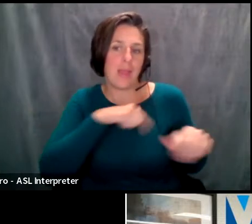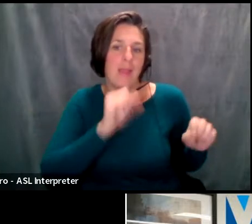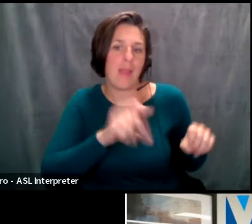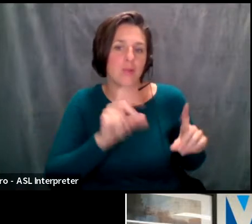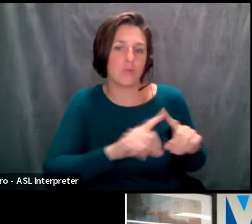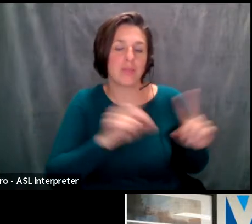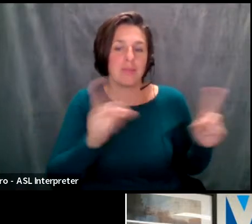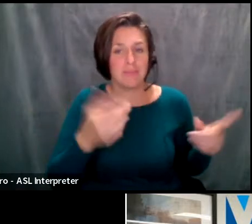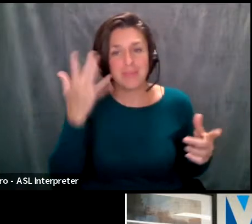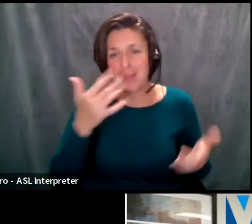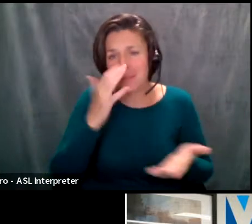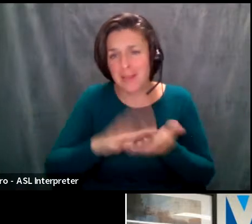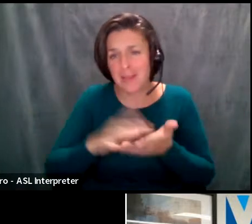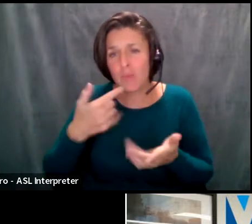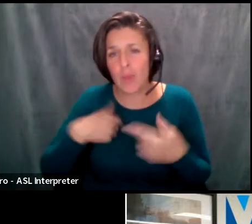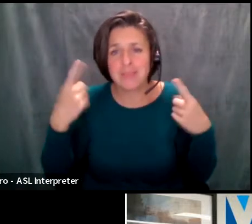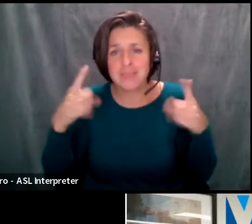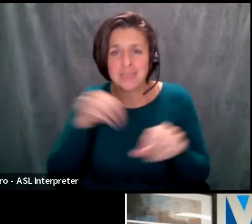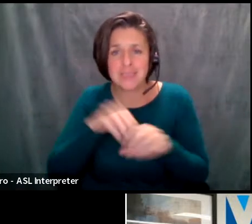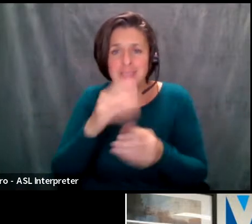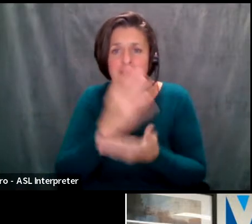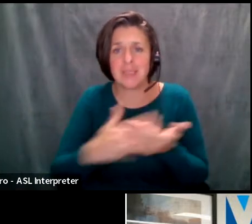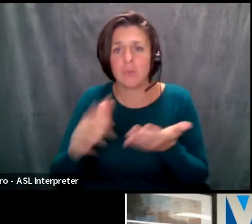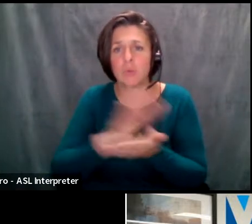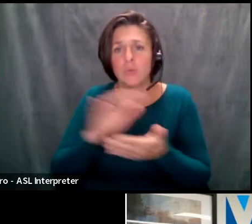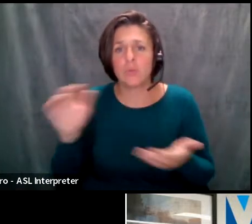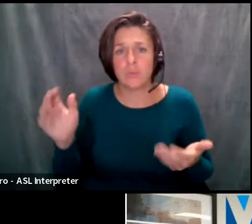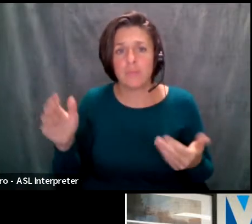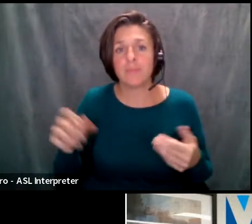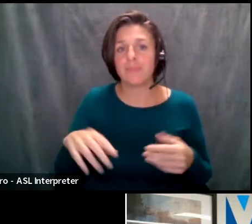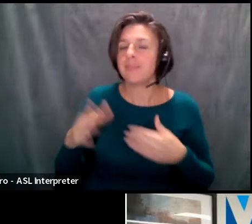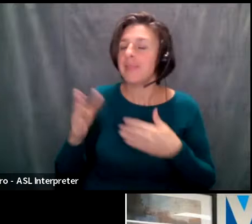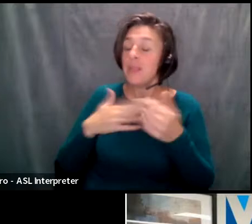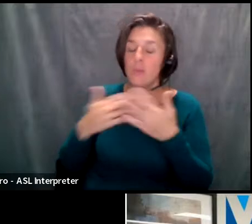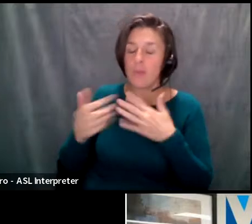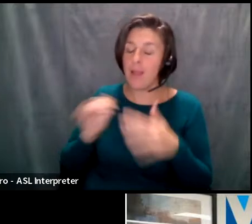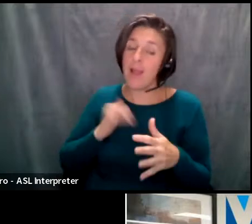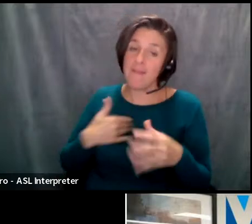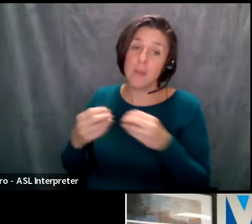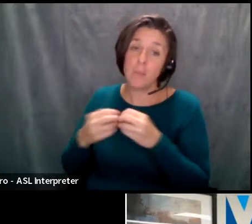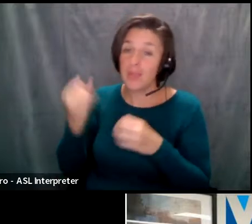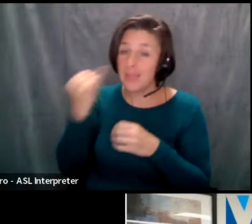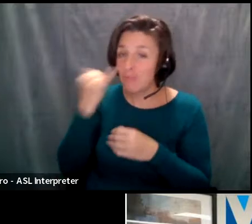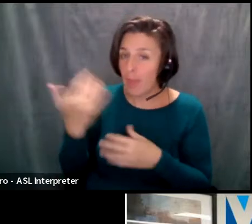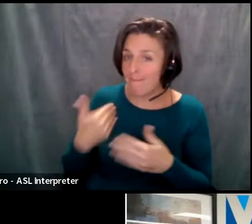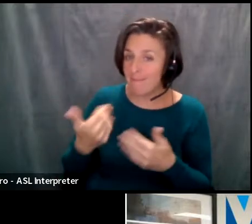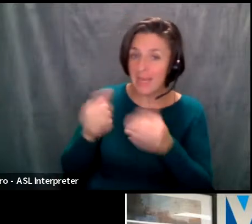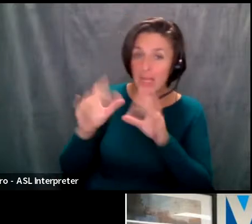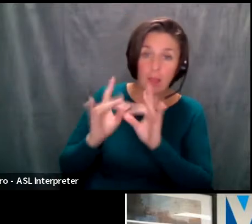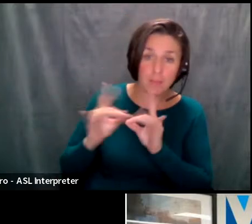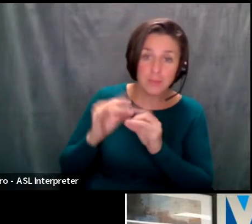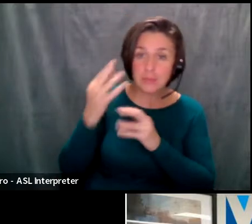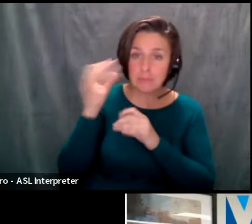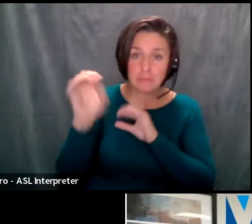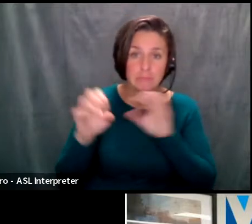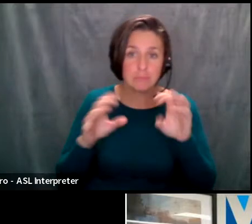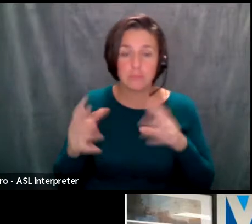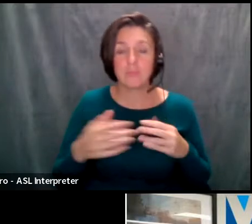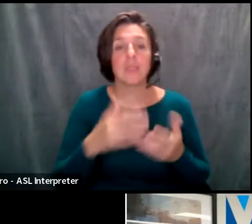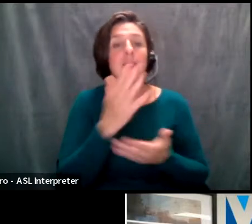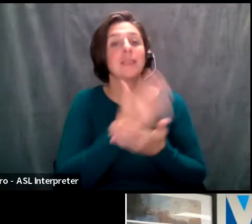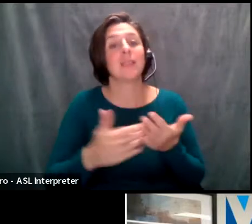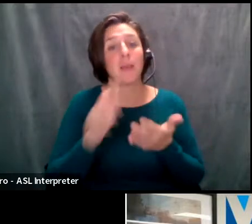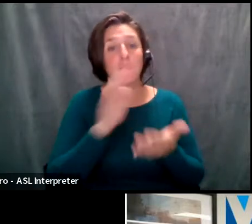Yeah. Anyway, I don't know if you want to. I still got more, but if you have any comments or thoughts, there on are. it, I mean, some of the school data